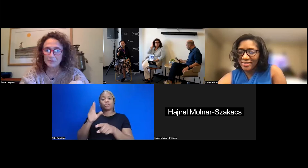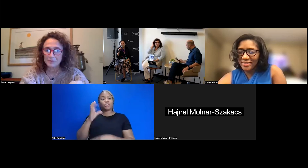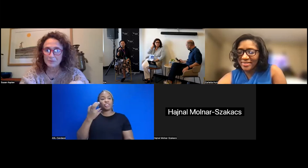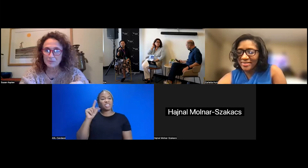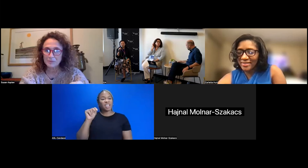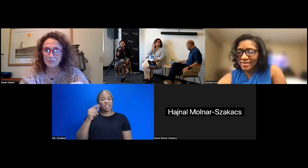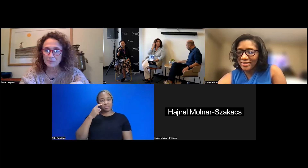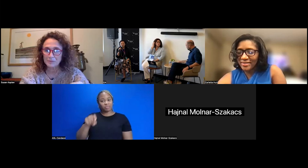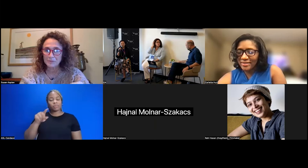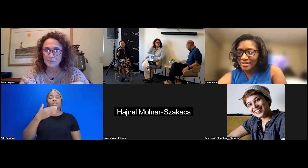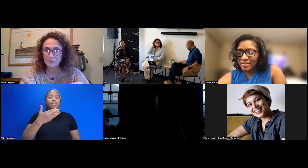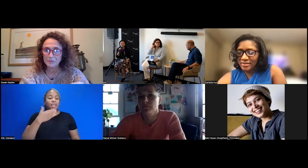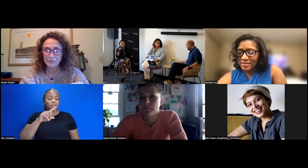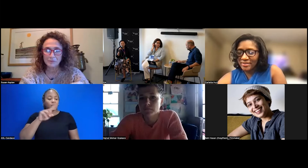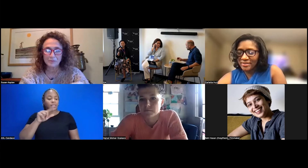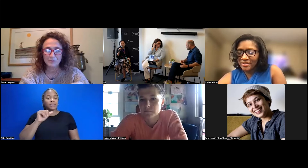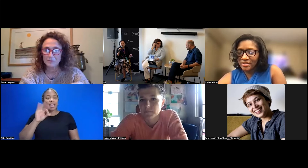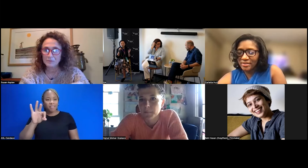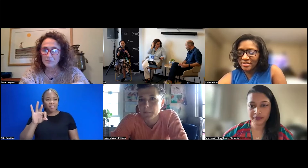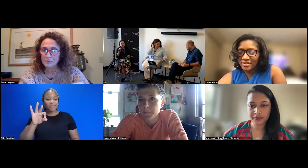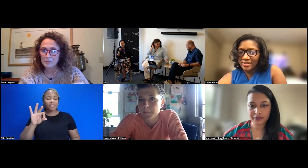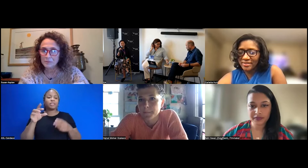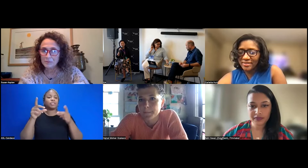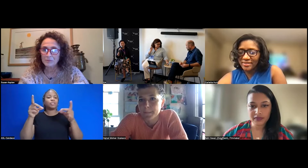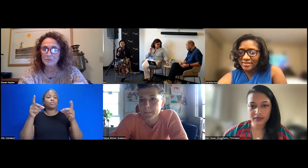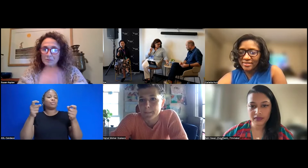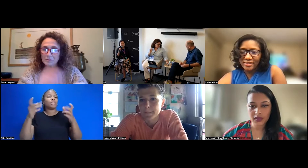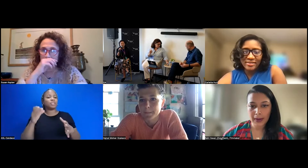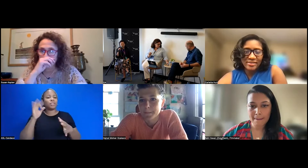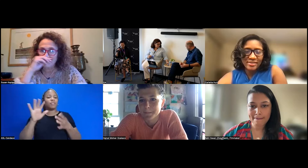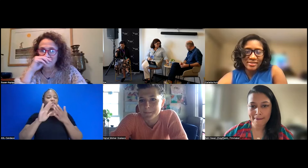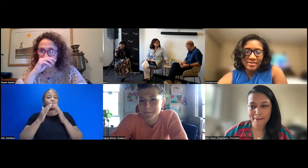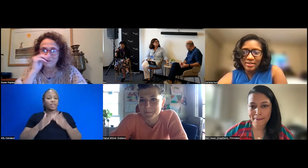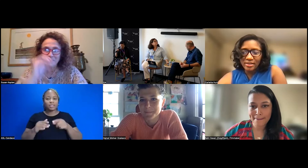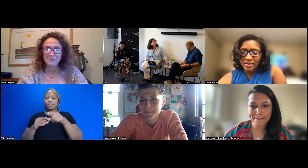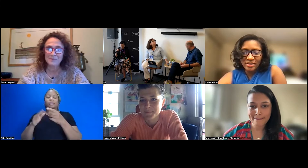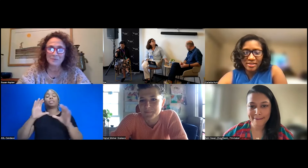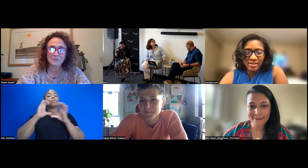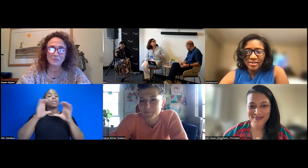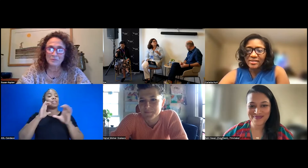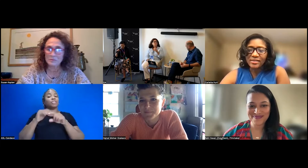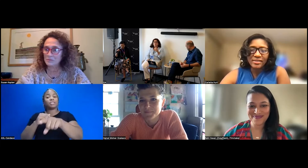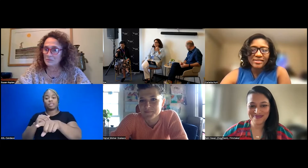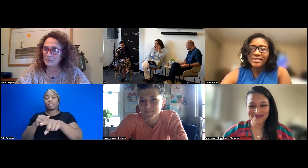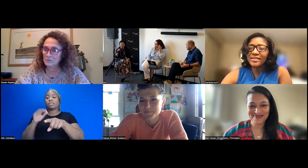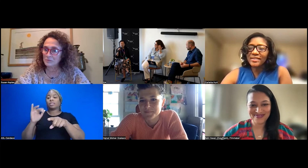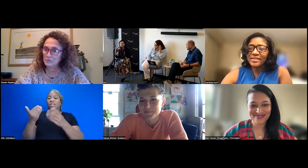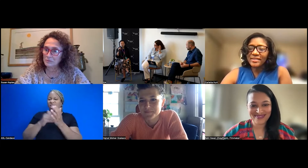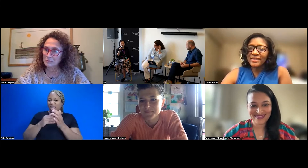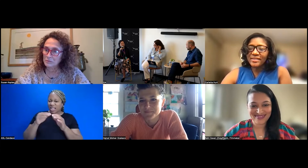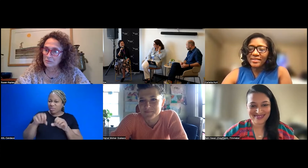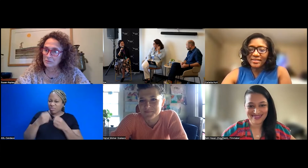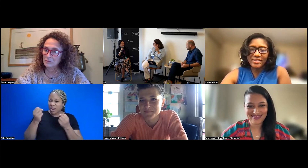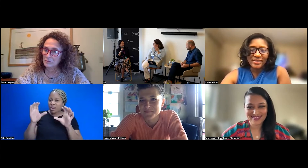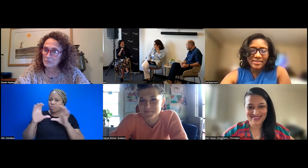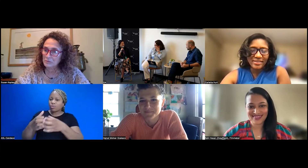to Zaf, our Director of Communications, for putting all of the links into chat. Again, it's breakout room 1 if